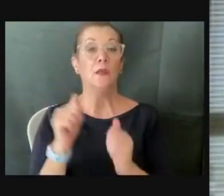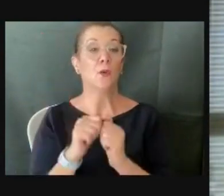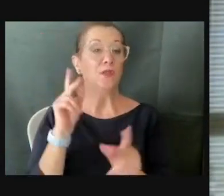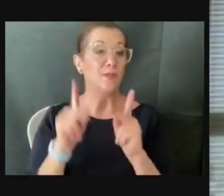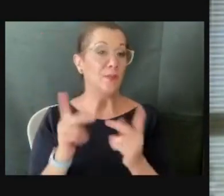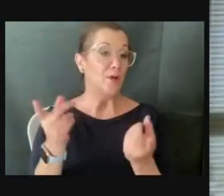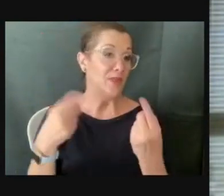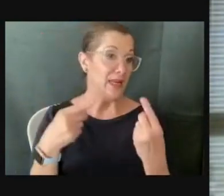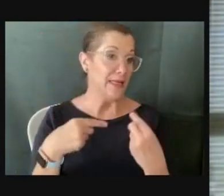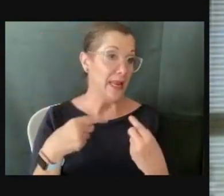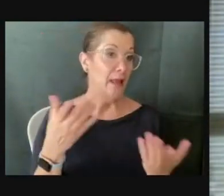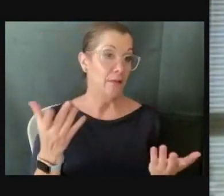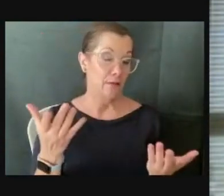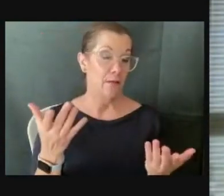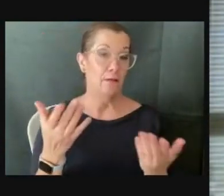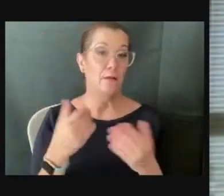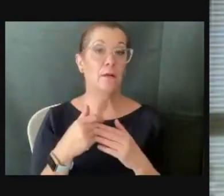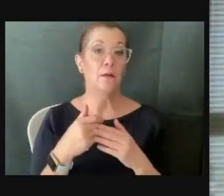attend this